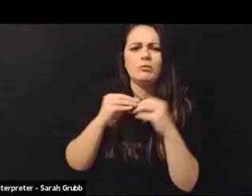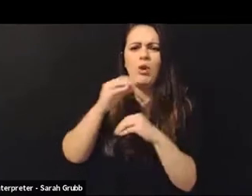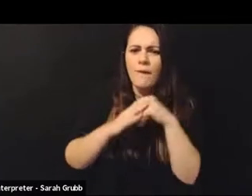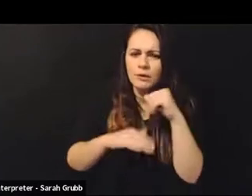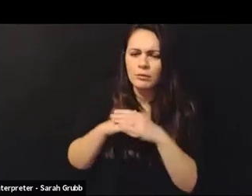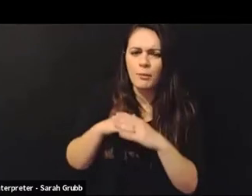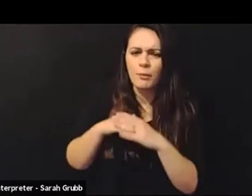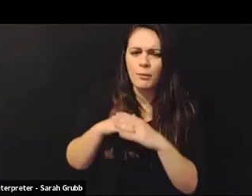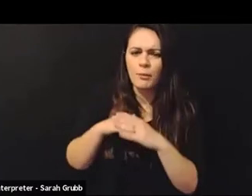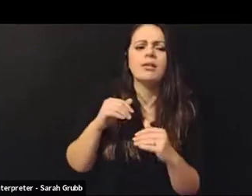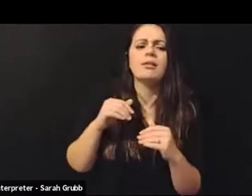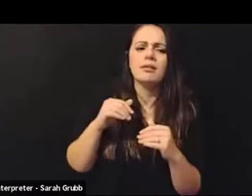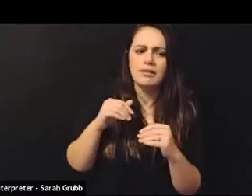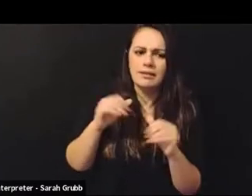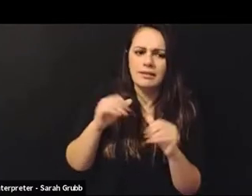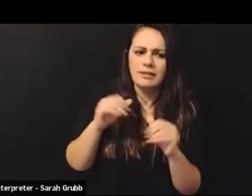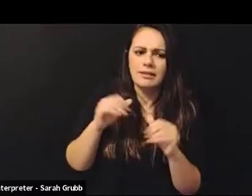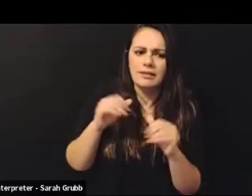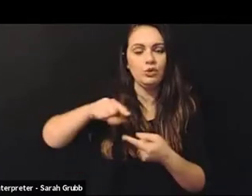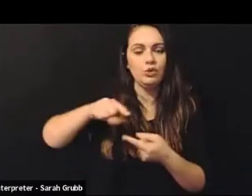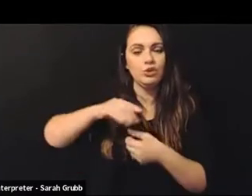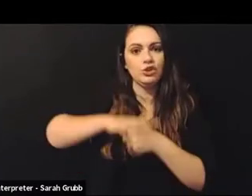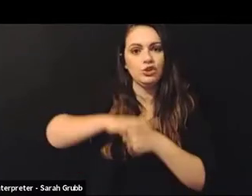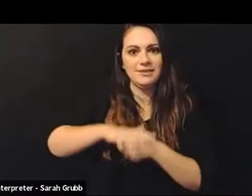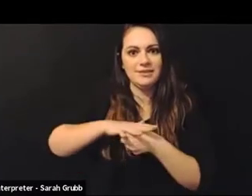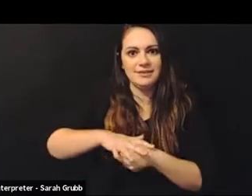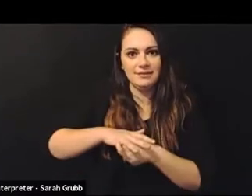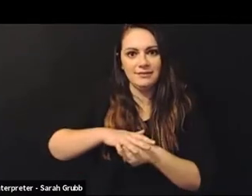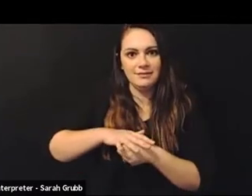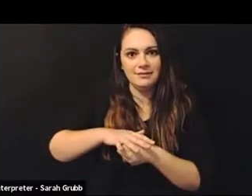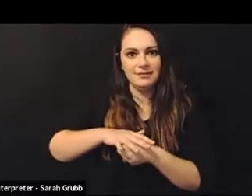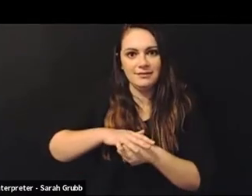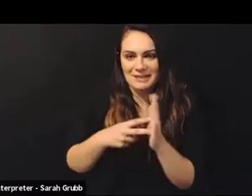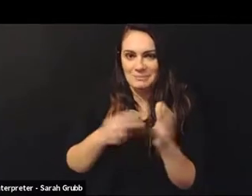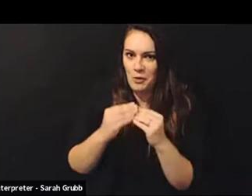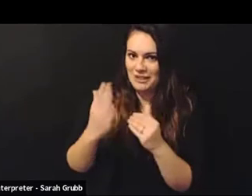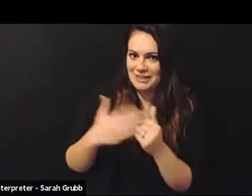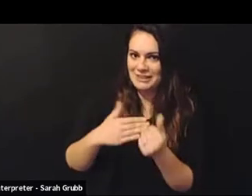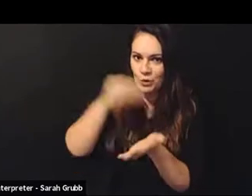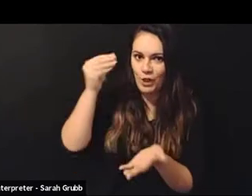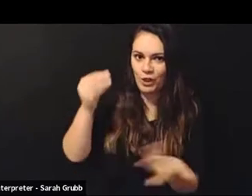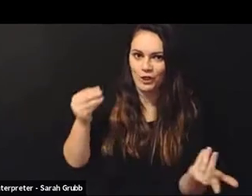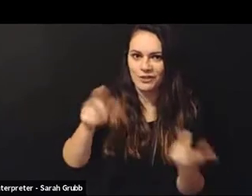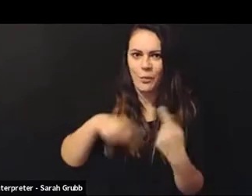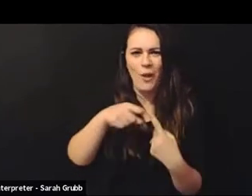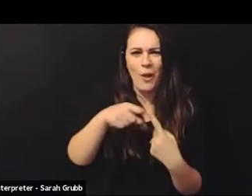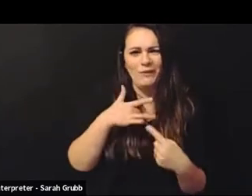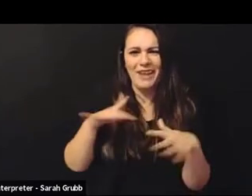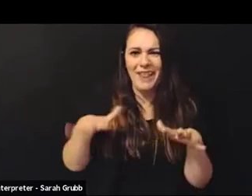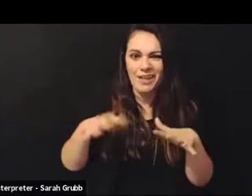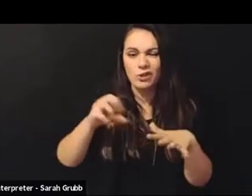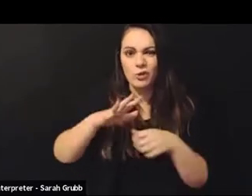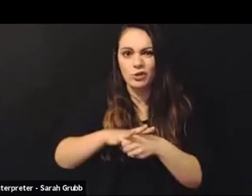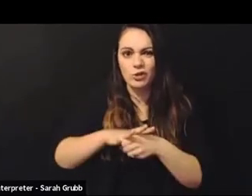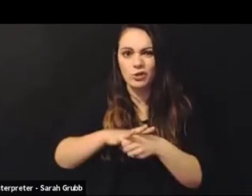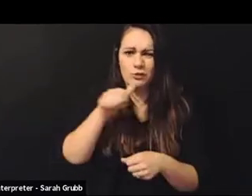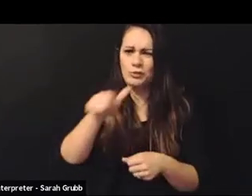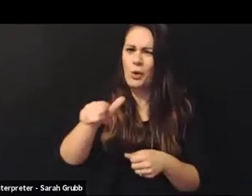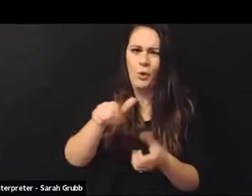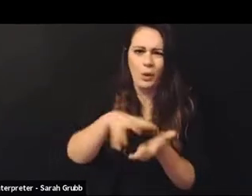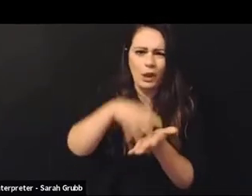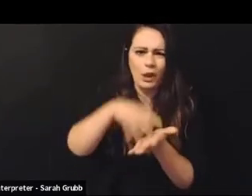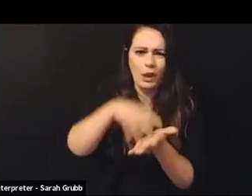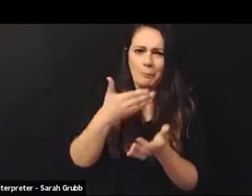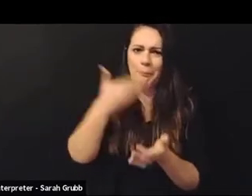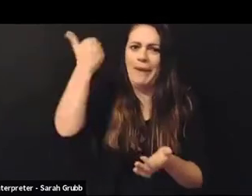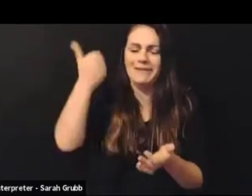and anxiety, which makes it easier to learn. None of us learn best when we're feeling anxious or stressed. It also allows a